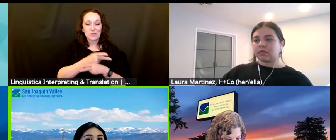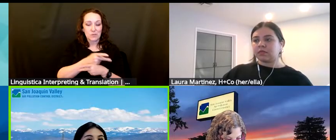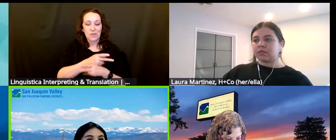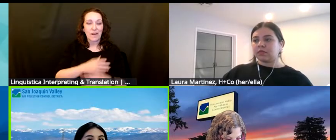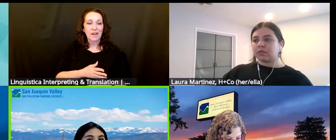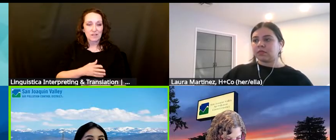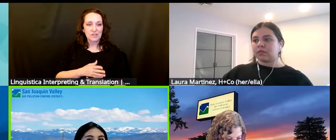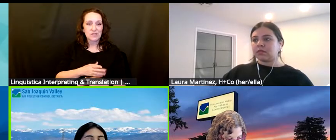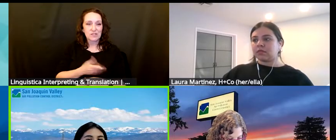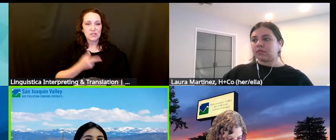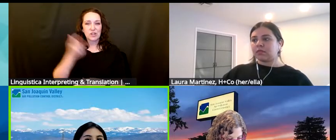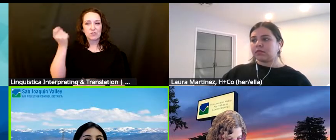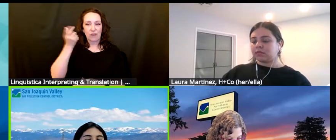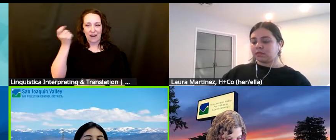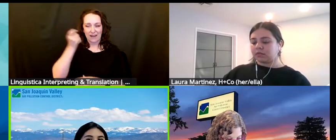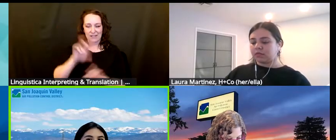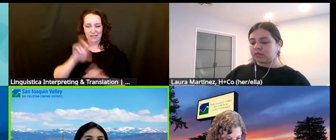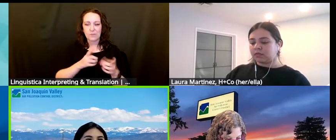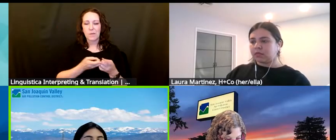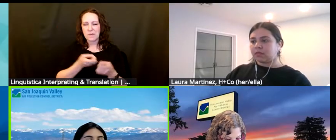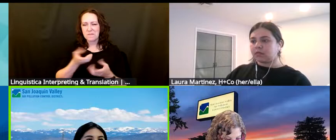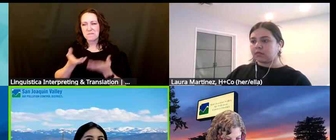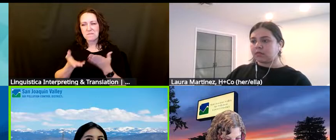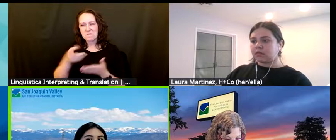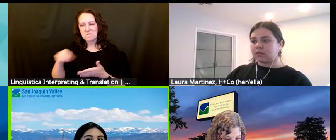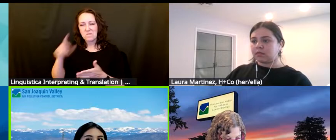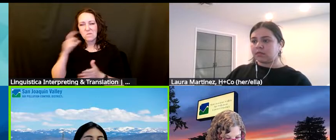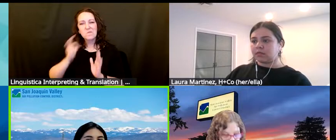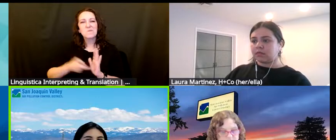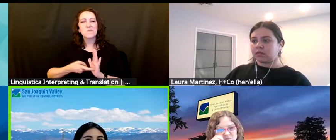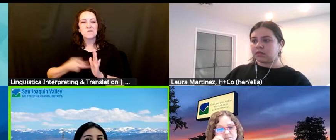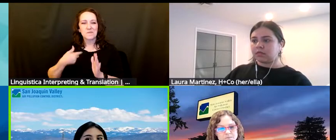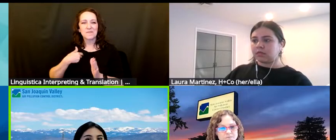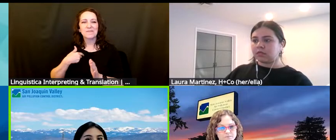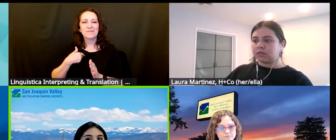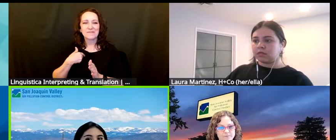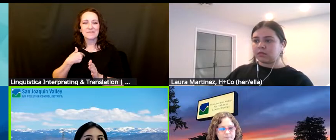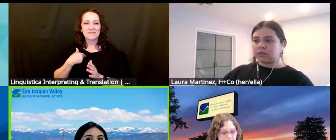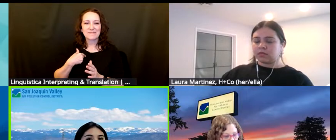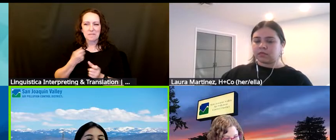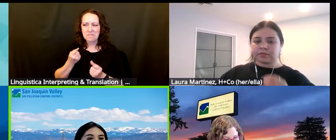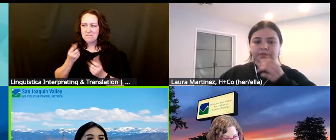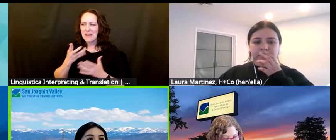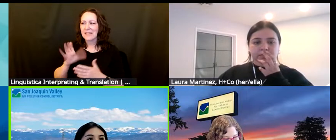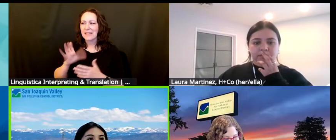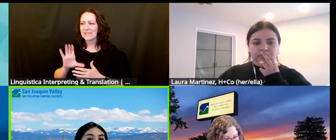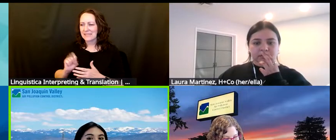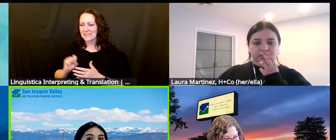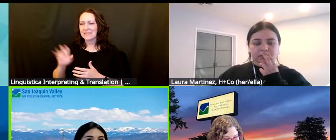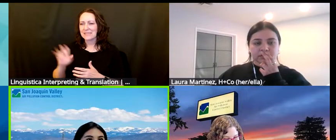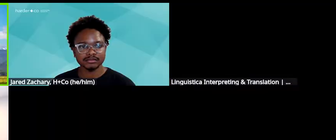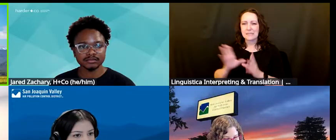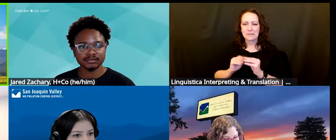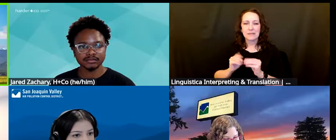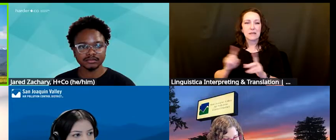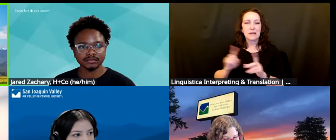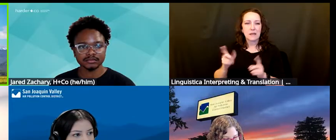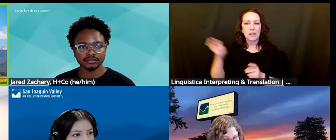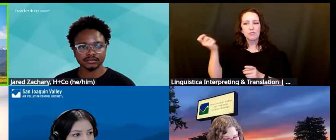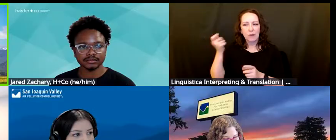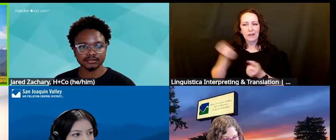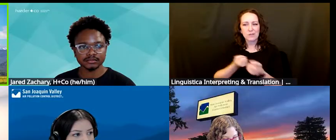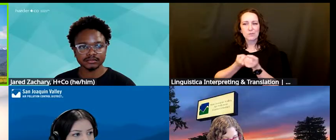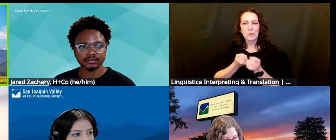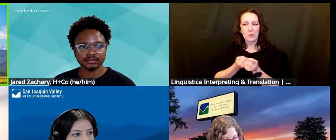grants department. And some of you all may recognize me as I've been in several CSC meetings, but as grants support.